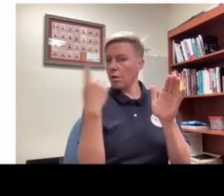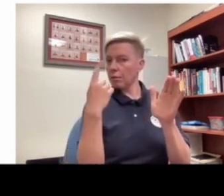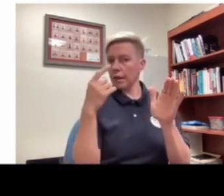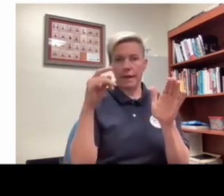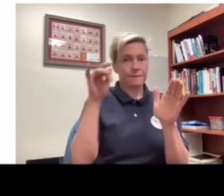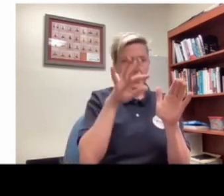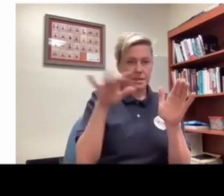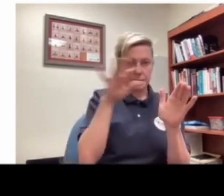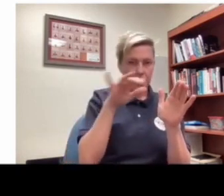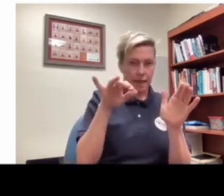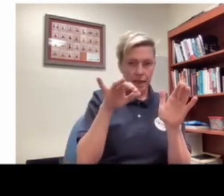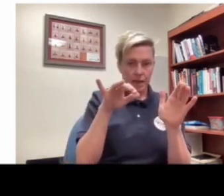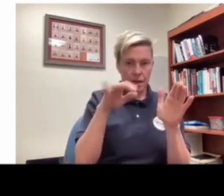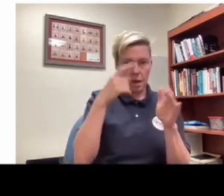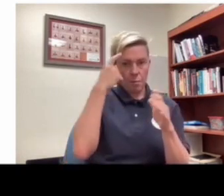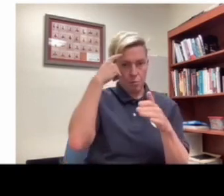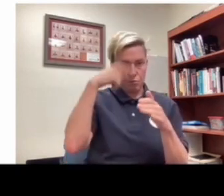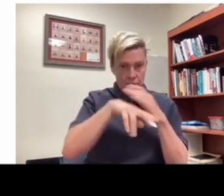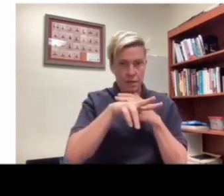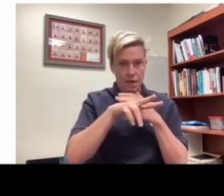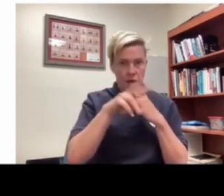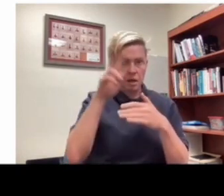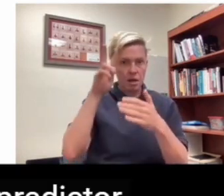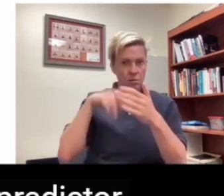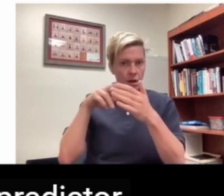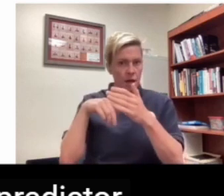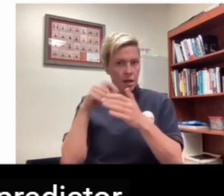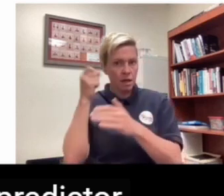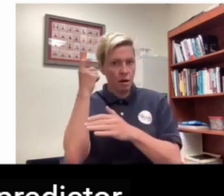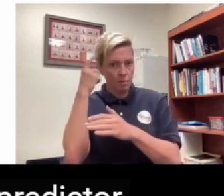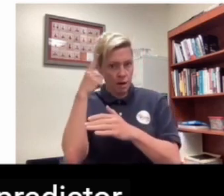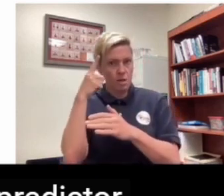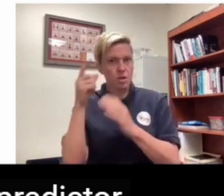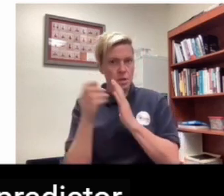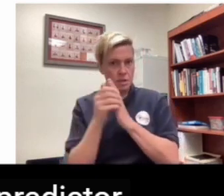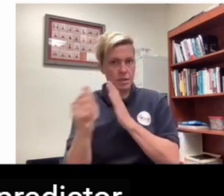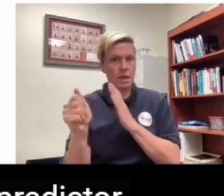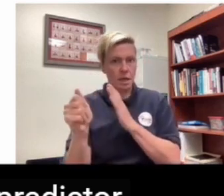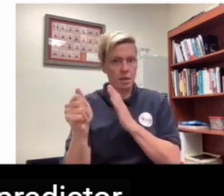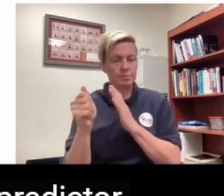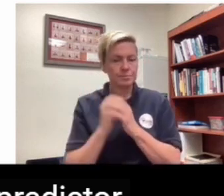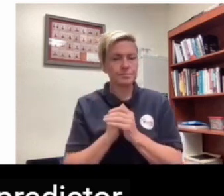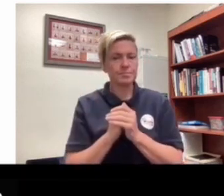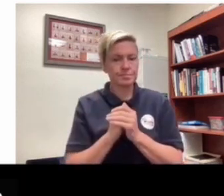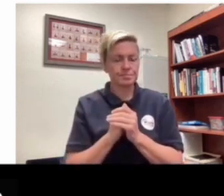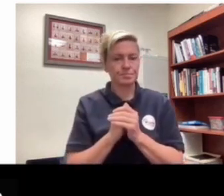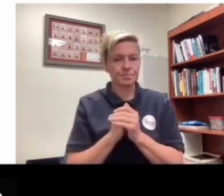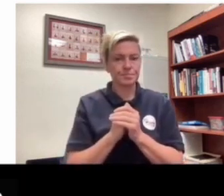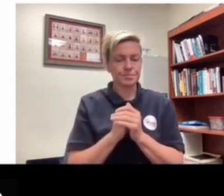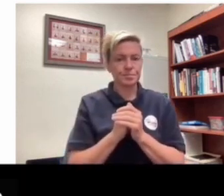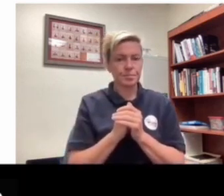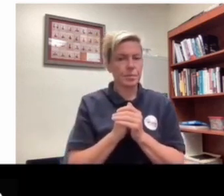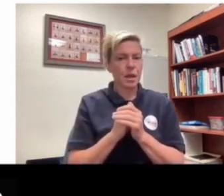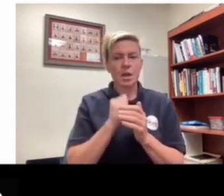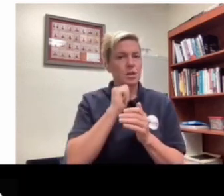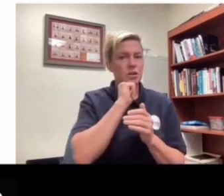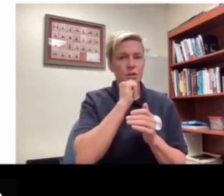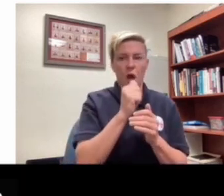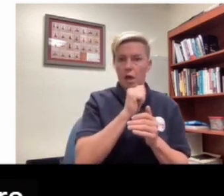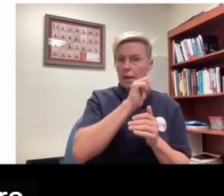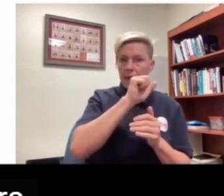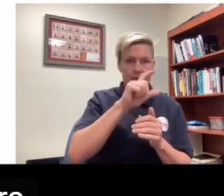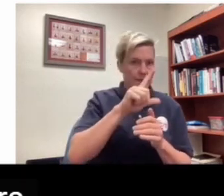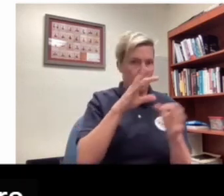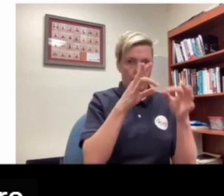better reading in general, in the regression model, only fingerspelling was a significant predictor of variance in reading